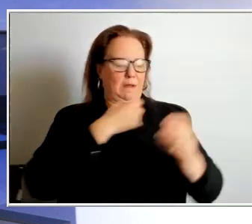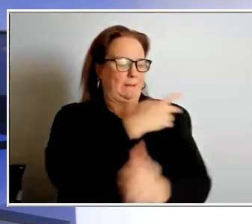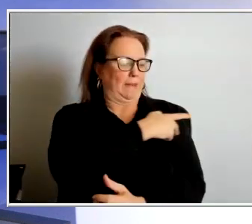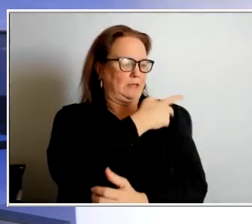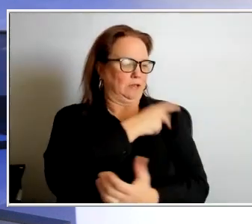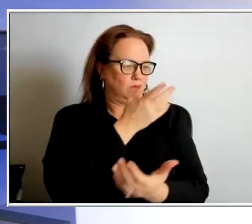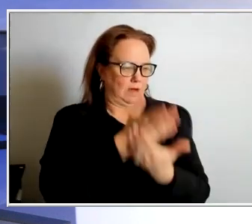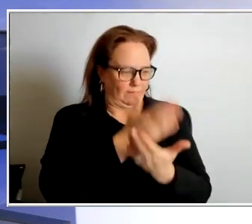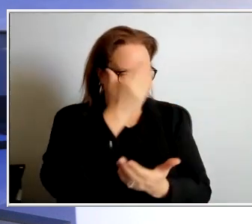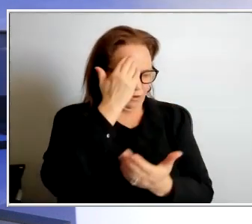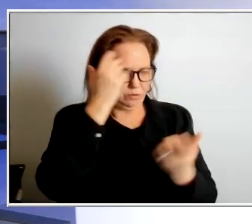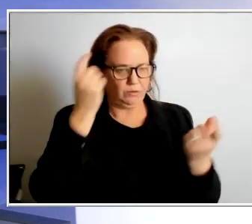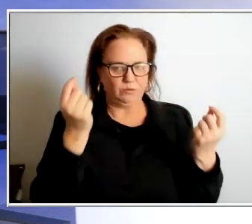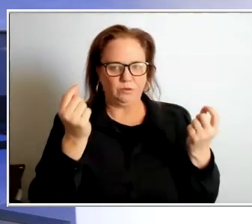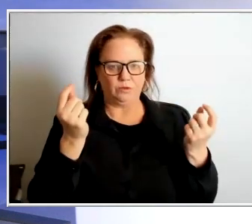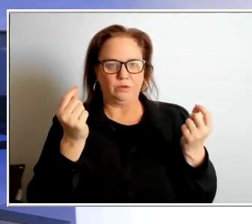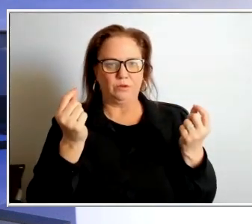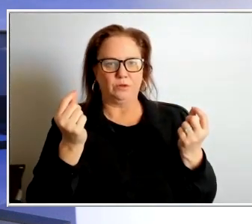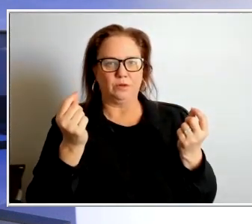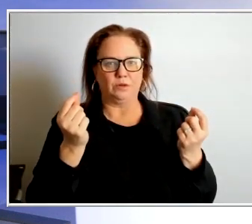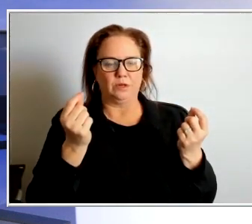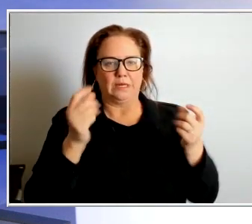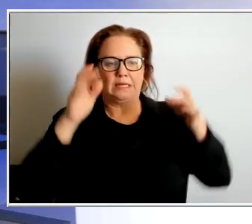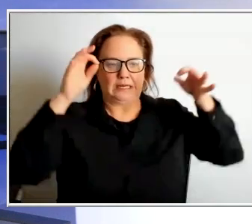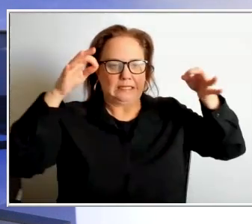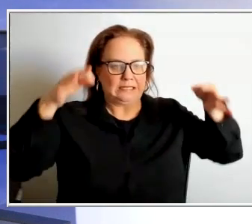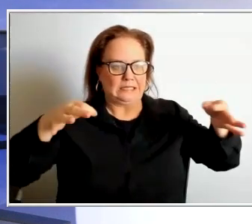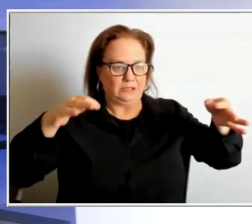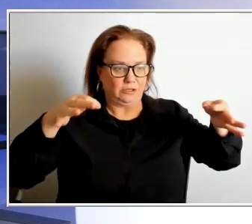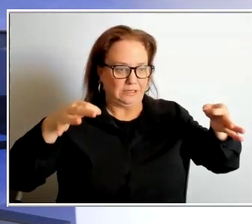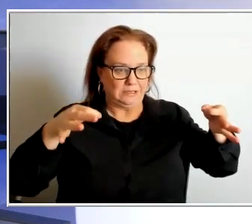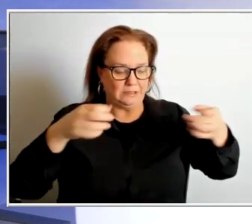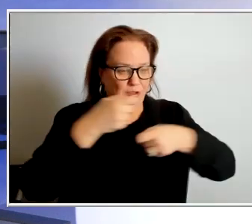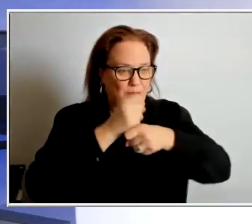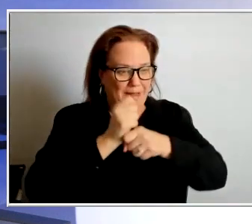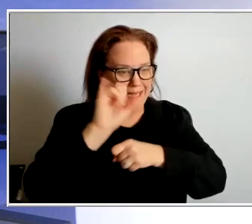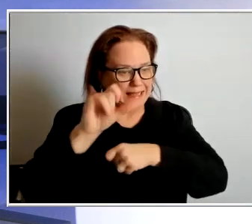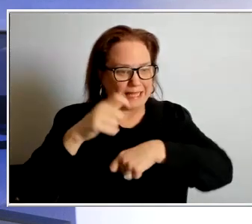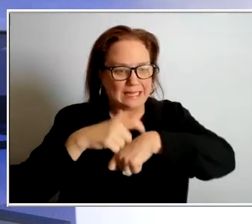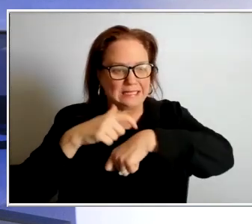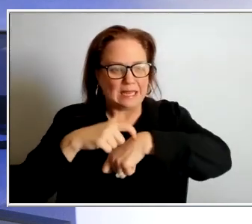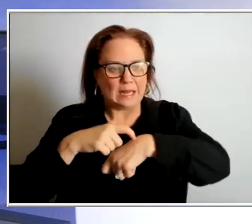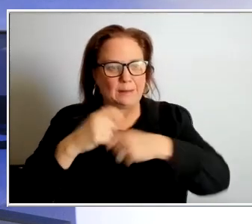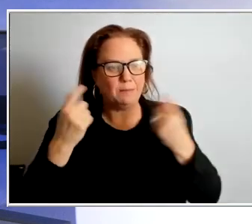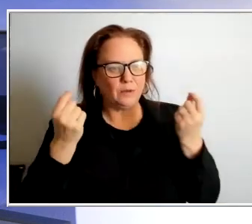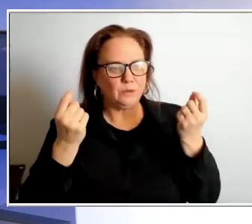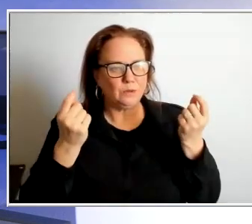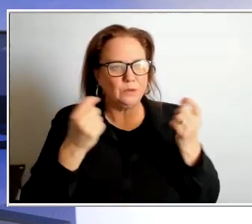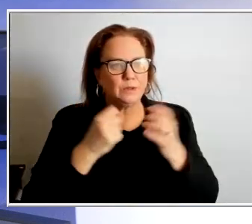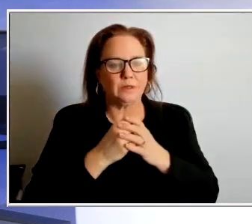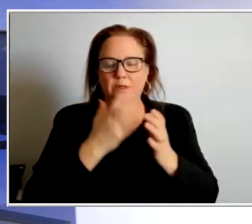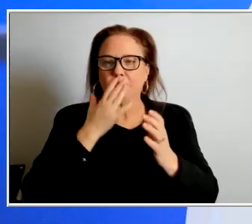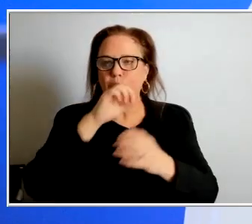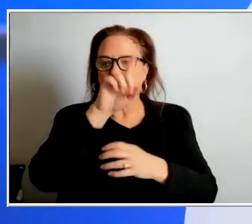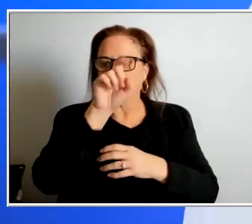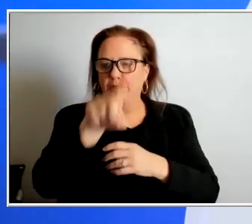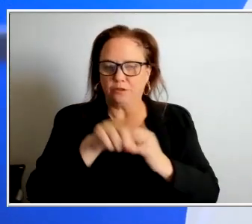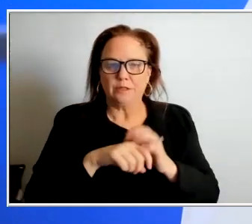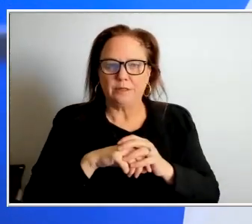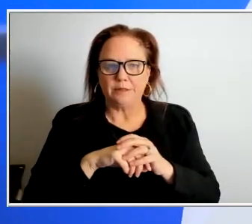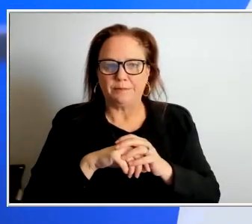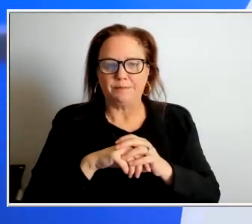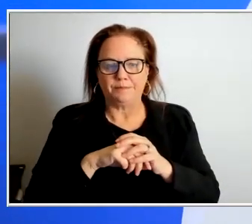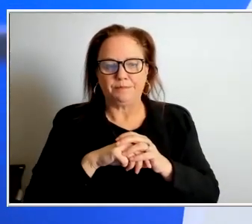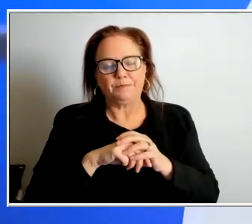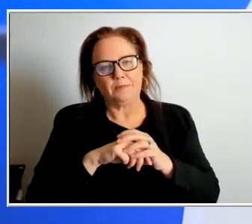you've got to try to do. What kind of decisions are you needing to make, and what's that like? Take us inside. That's a good question. There are kind